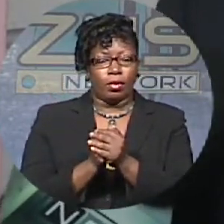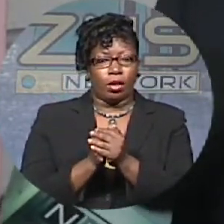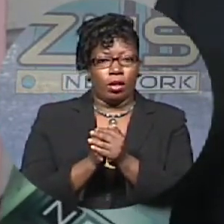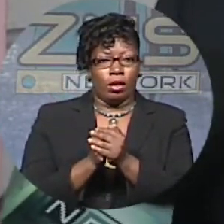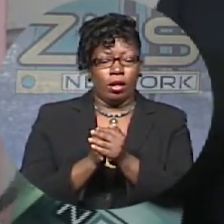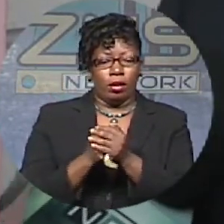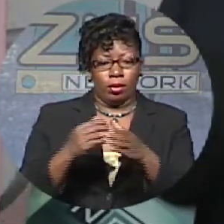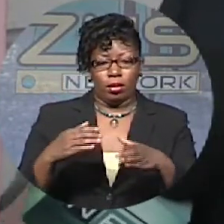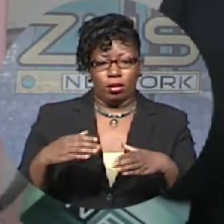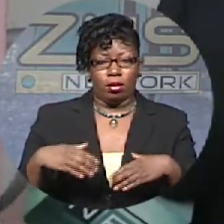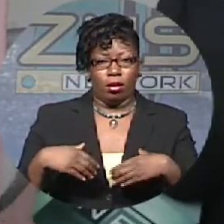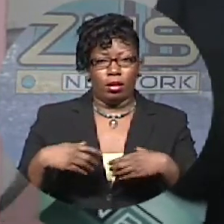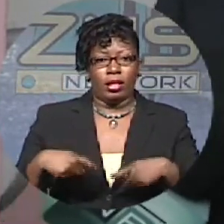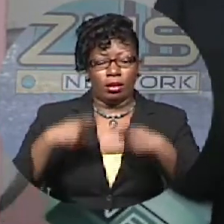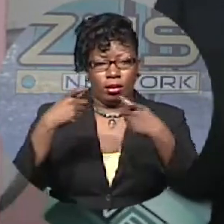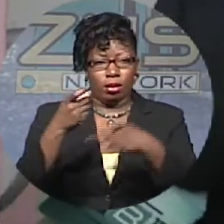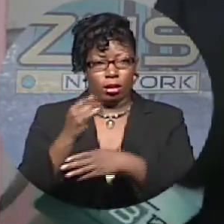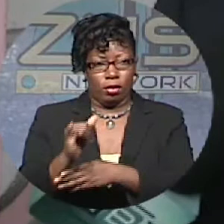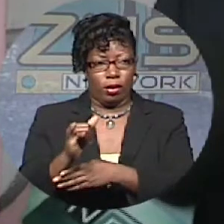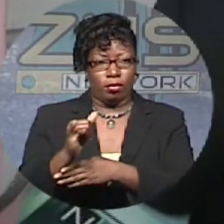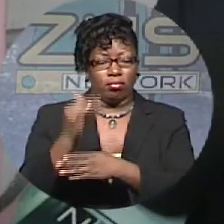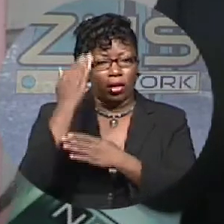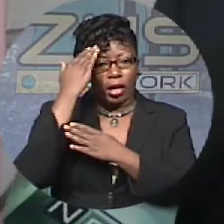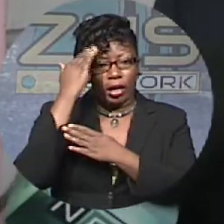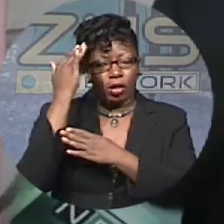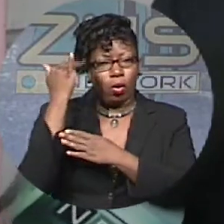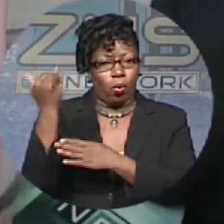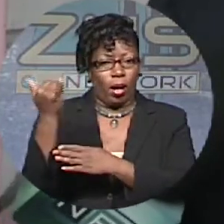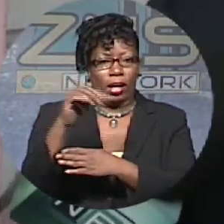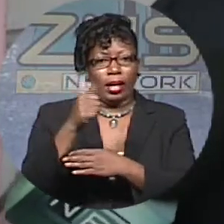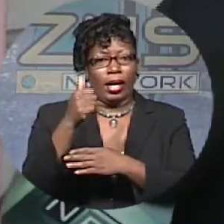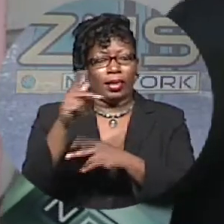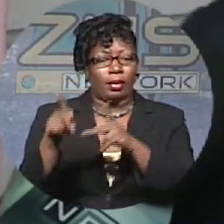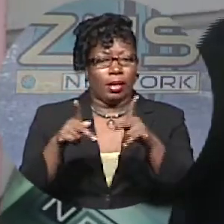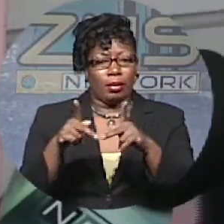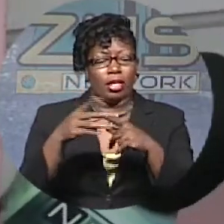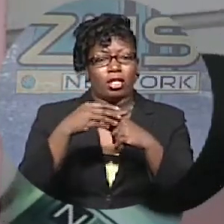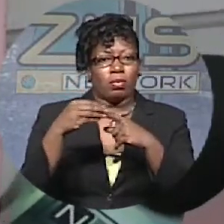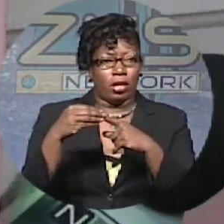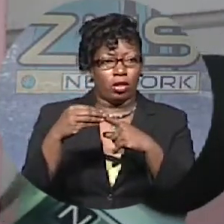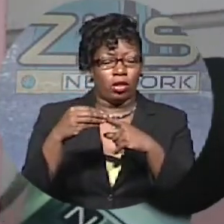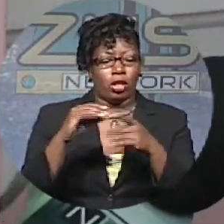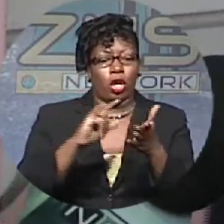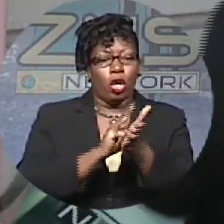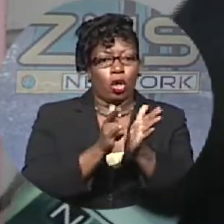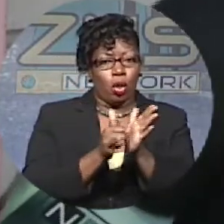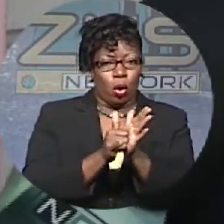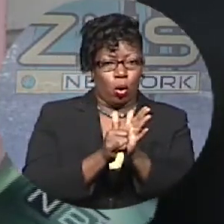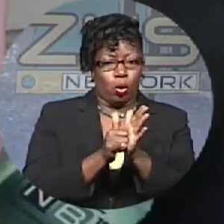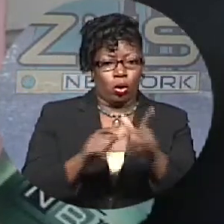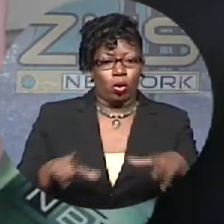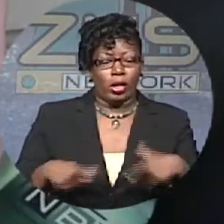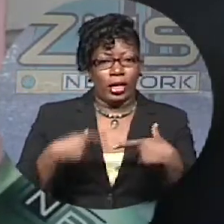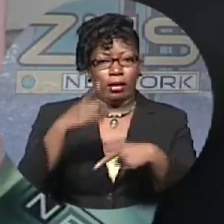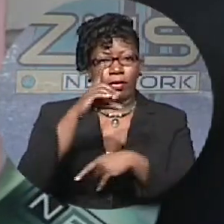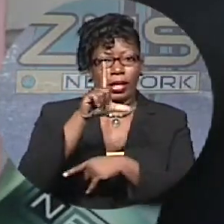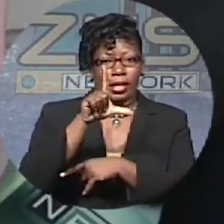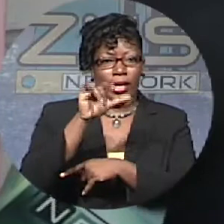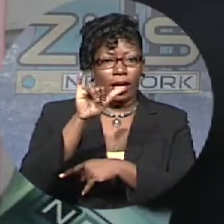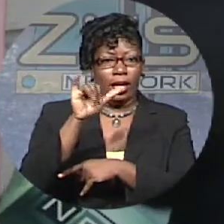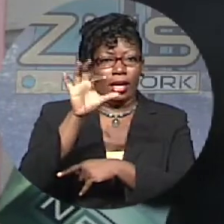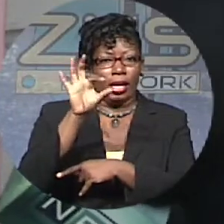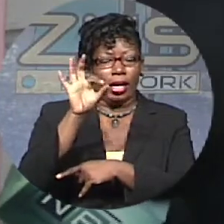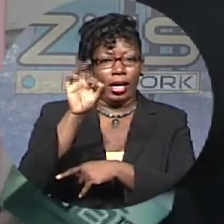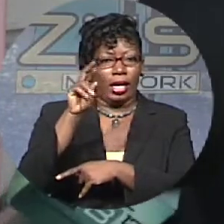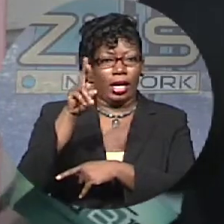generous. And I don't know why some other Bahamians, particularly those who live in life with Key, do not come to the